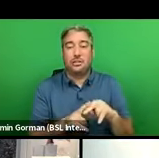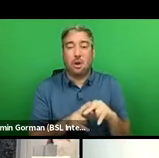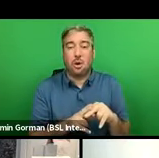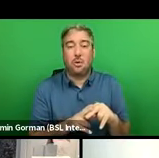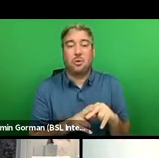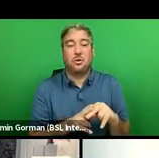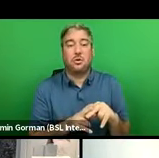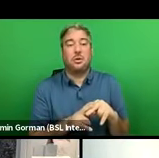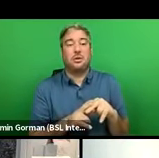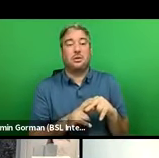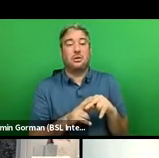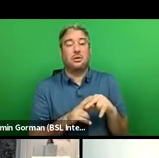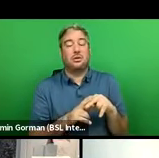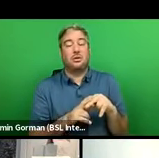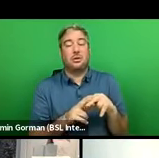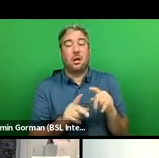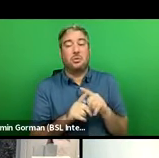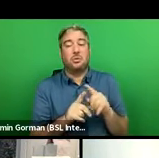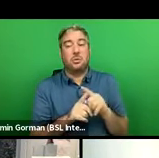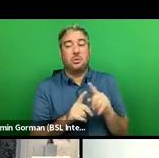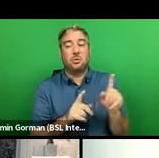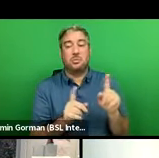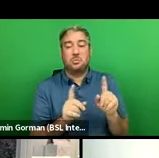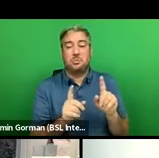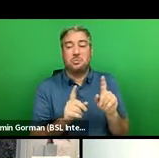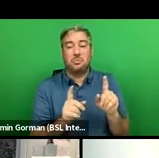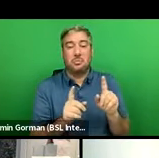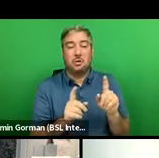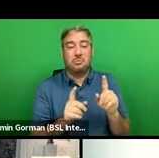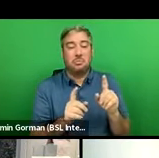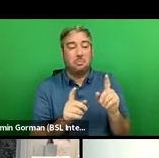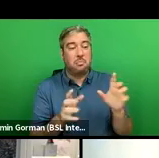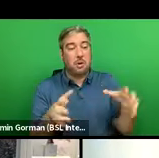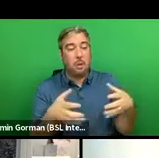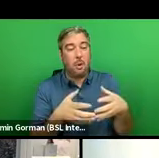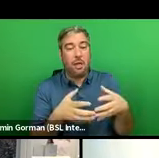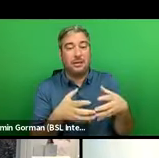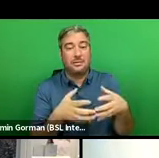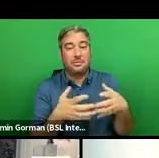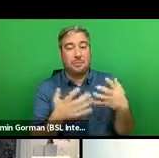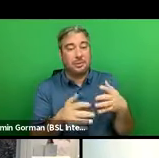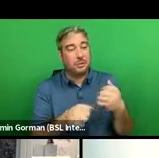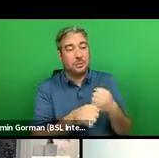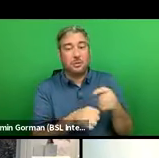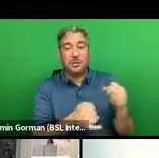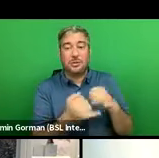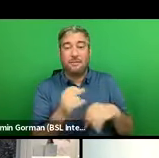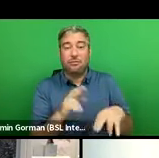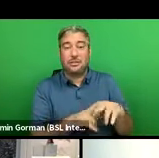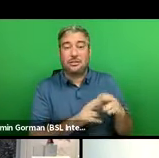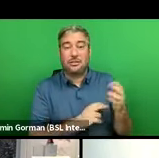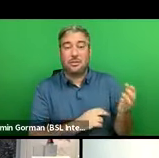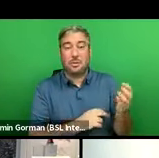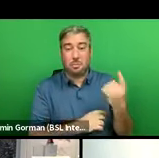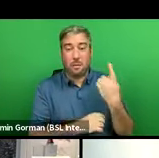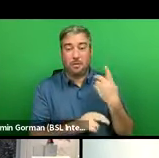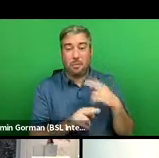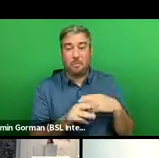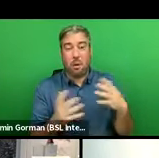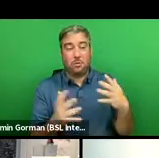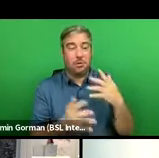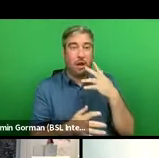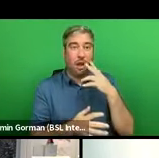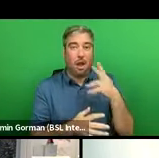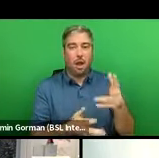one of the most iconic examples in the world, because in the last few years, San Francisco itself has transformed in